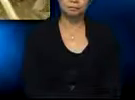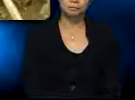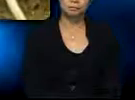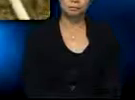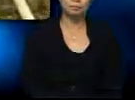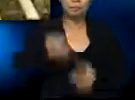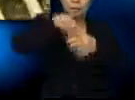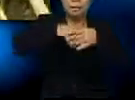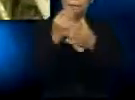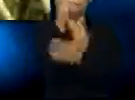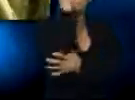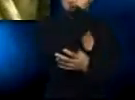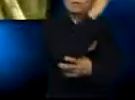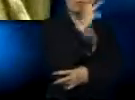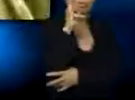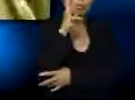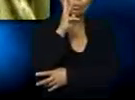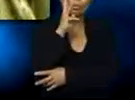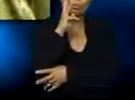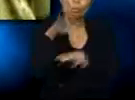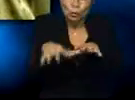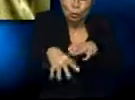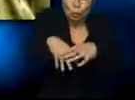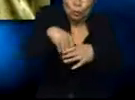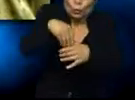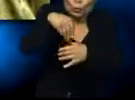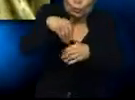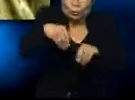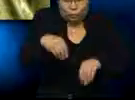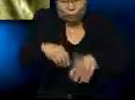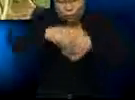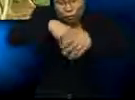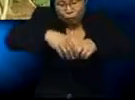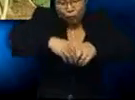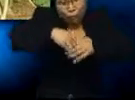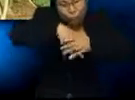In plants, water is absorbed by the roots.